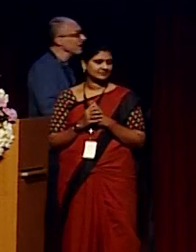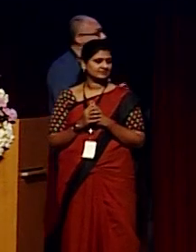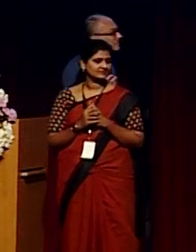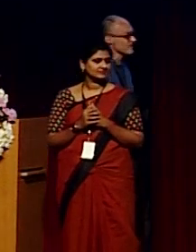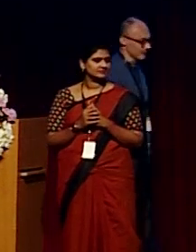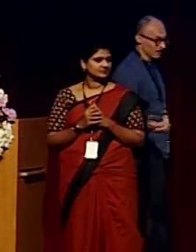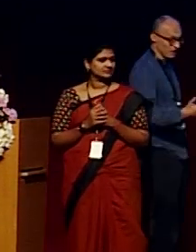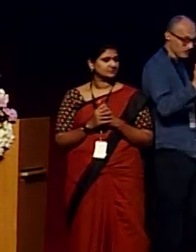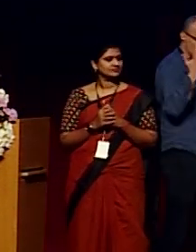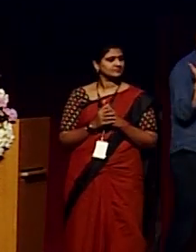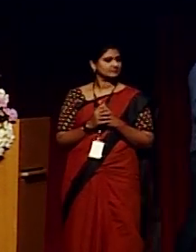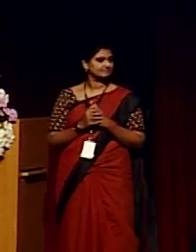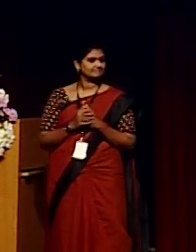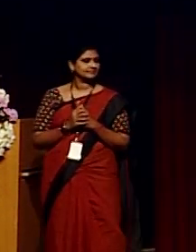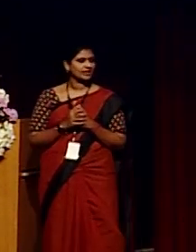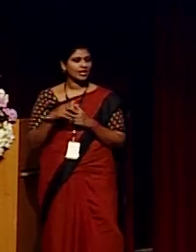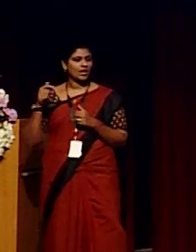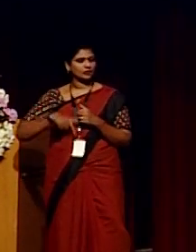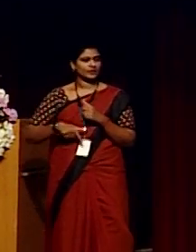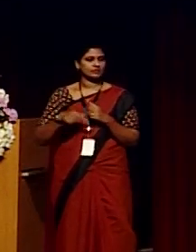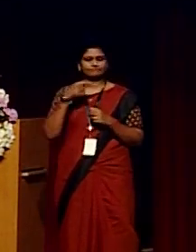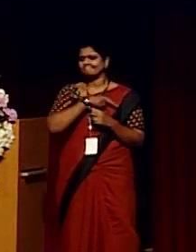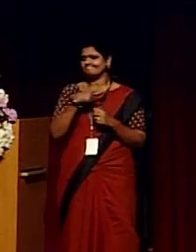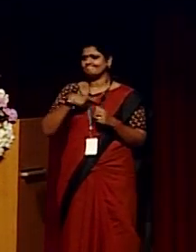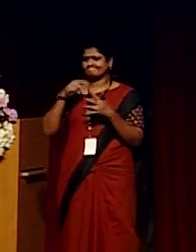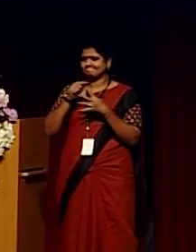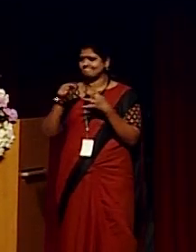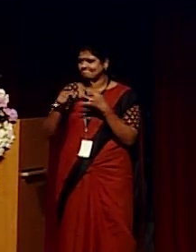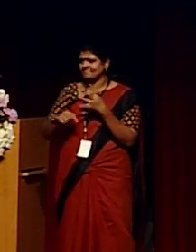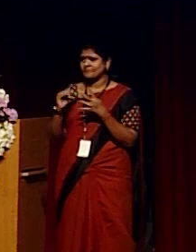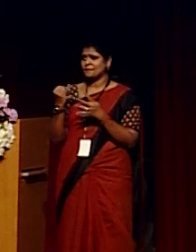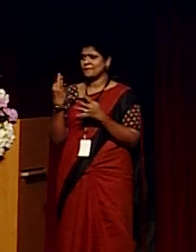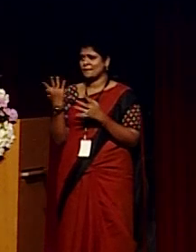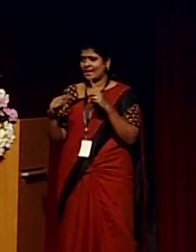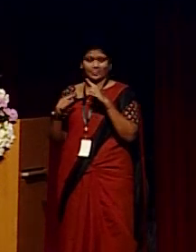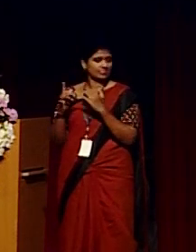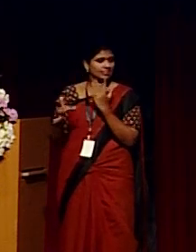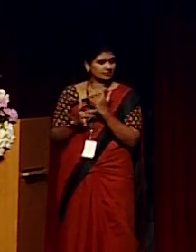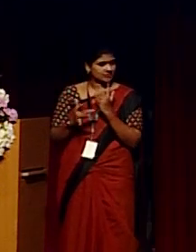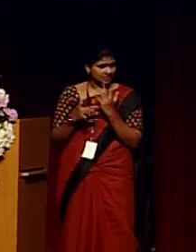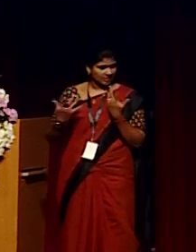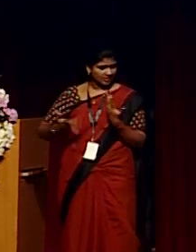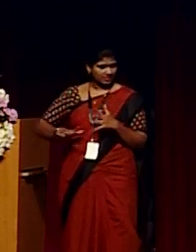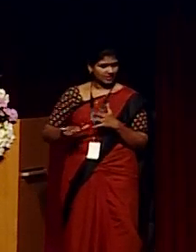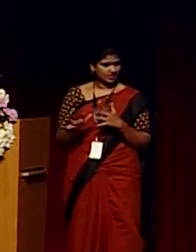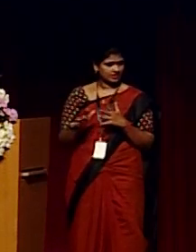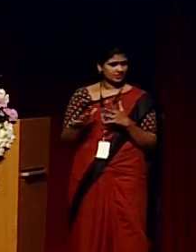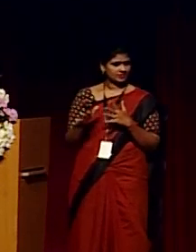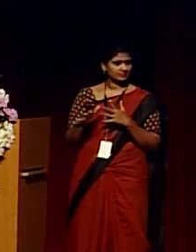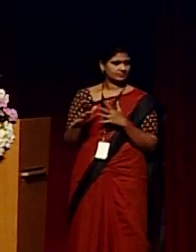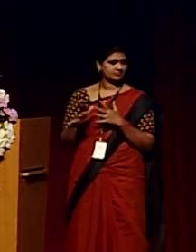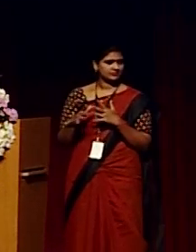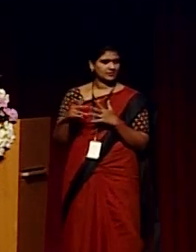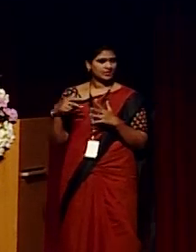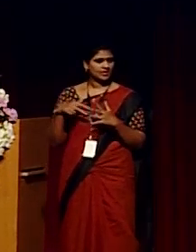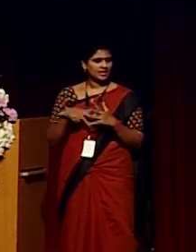Well, the thing is, as I said, the library that's rendering the mathematics is called MathChecks. In the background, there sits another library, which is called the